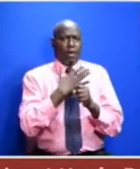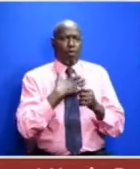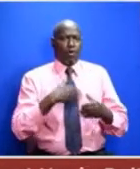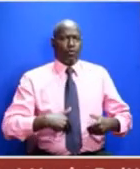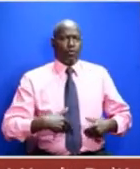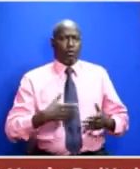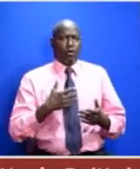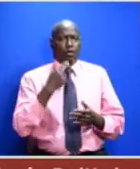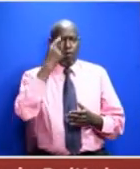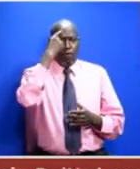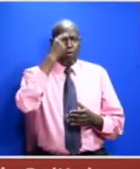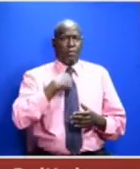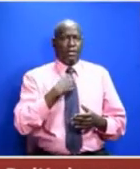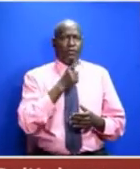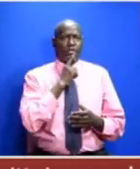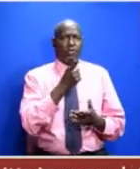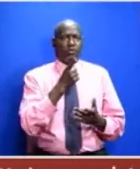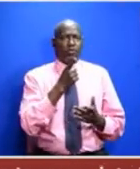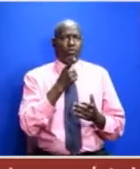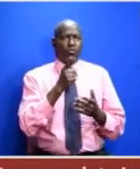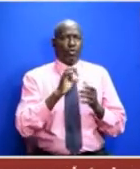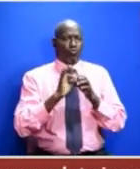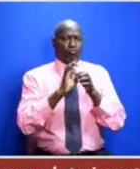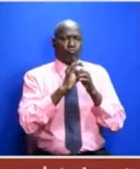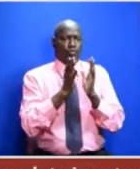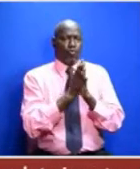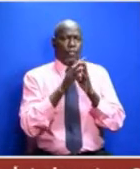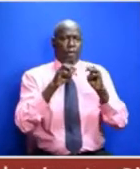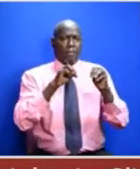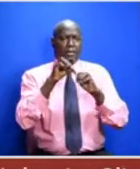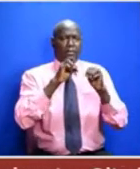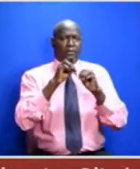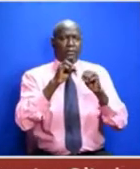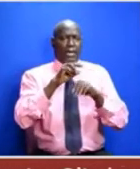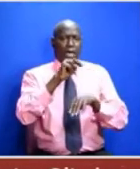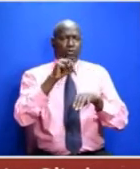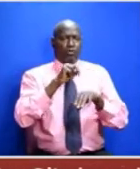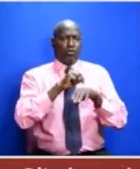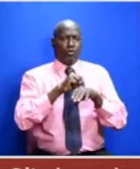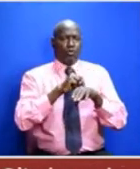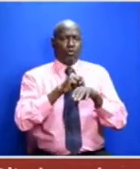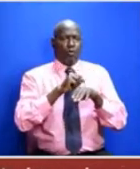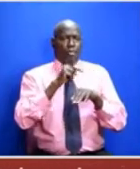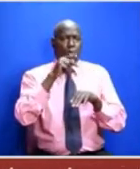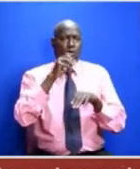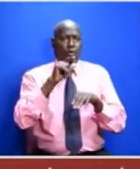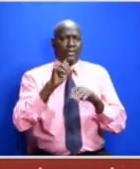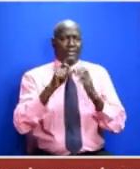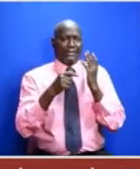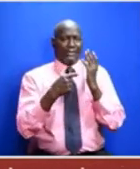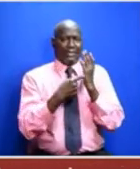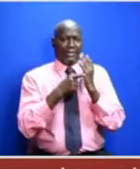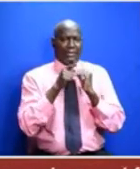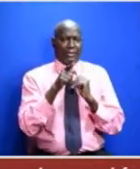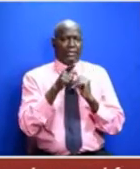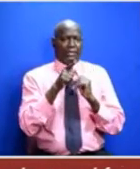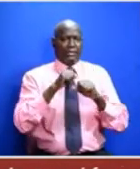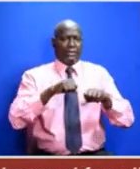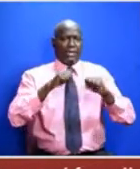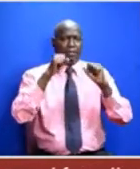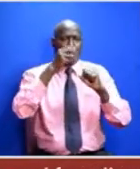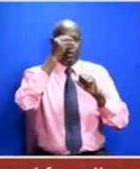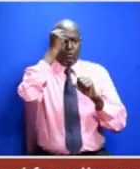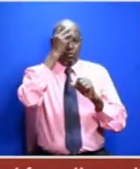kwamba tashirikiana na management ya National Polytechnic hii kuhakikisha kwamba yale chairman ya